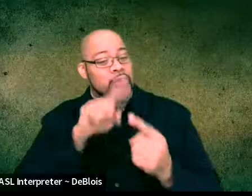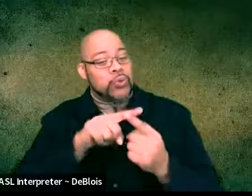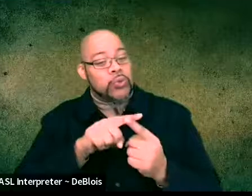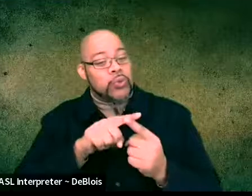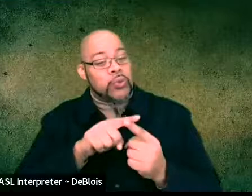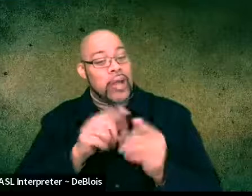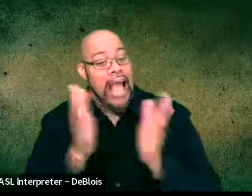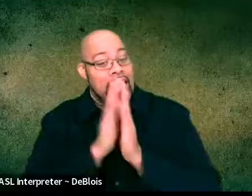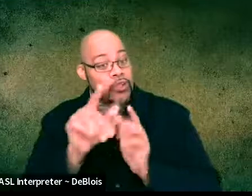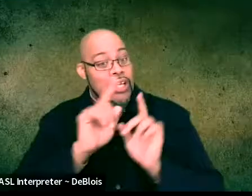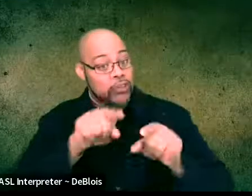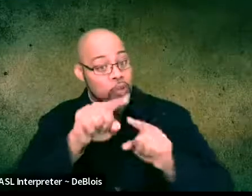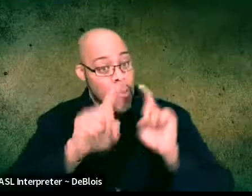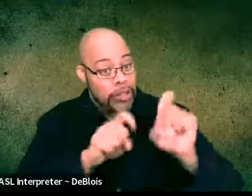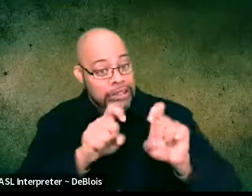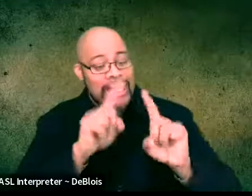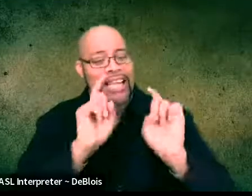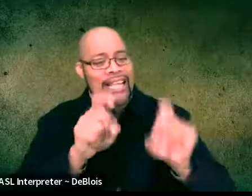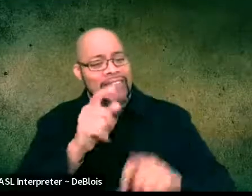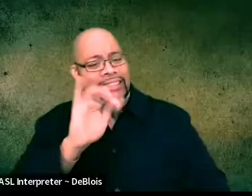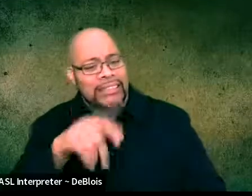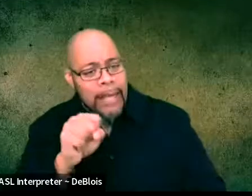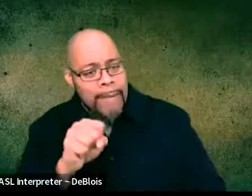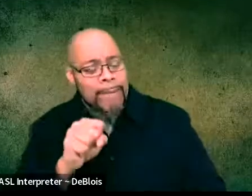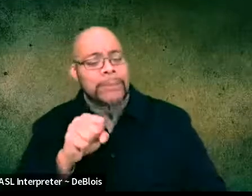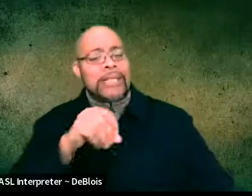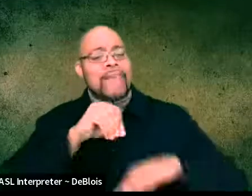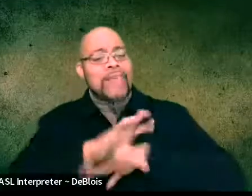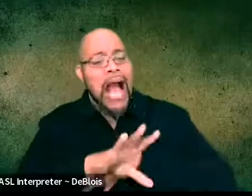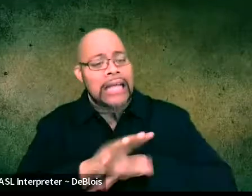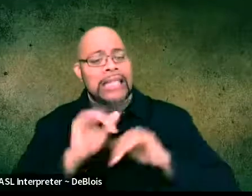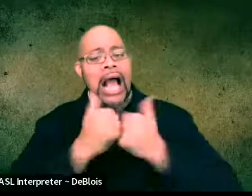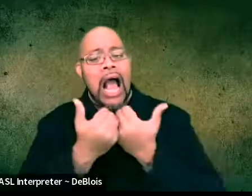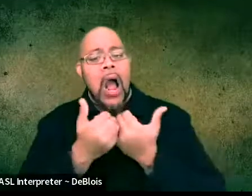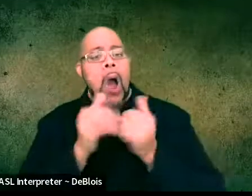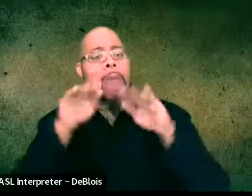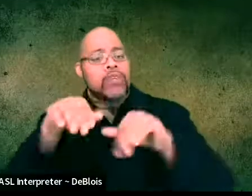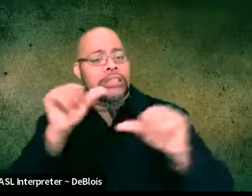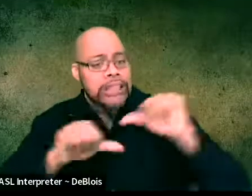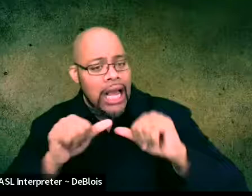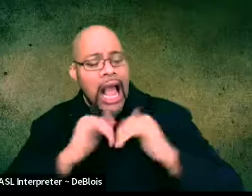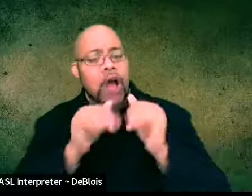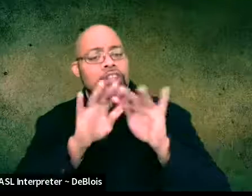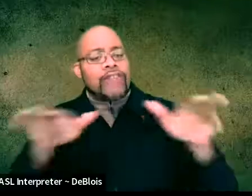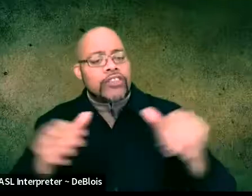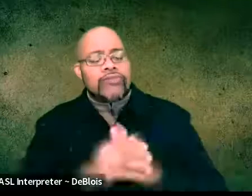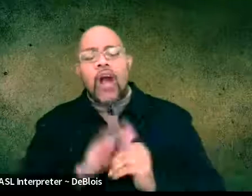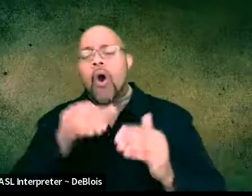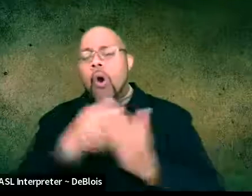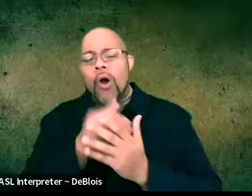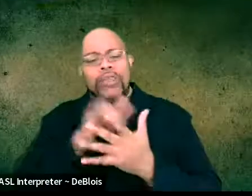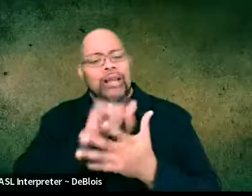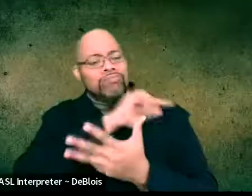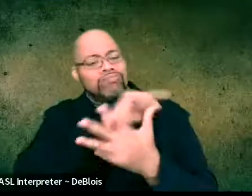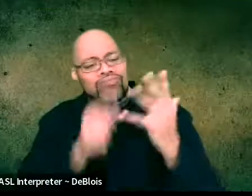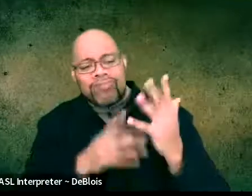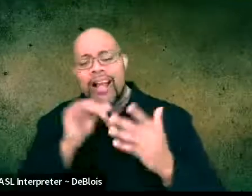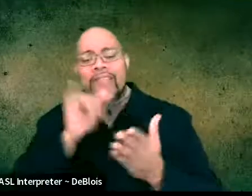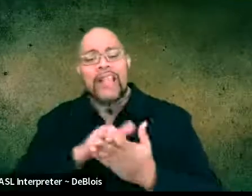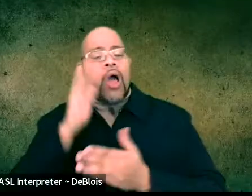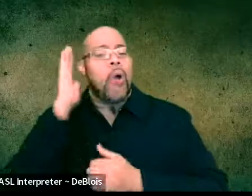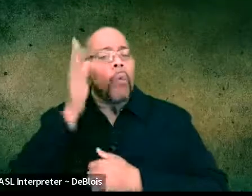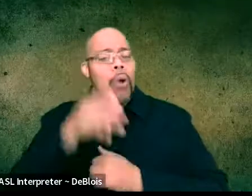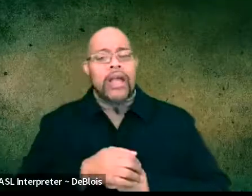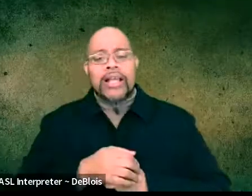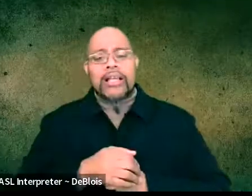your questions, giving tips, giving advice, how to be a marine scientist, how to diversify, all of that. And that's going to